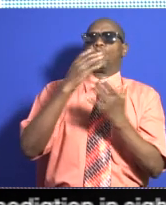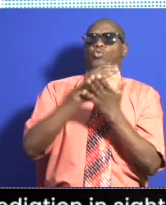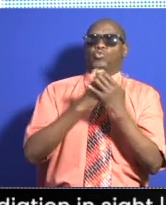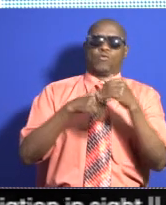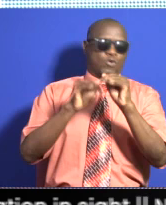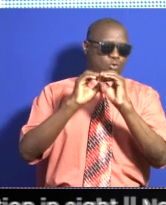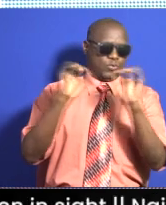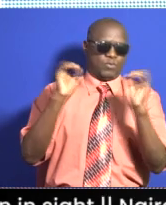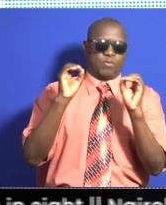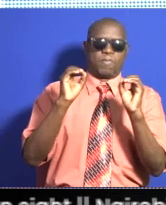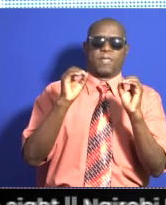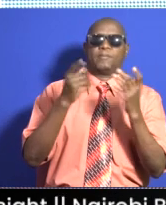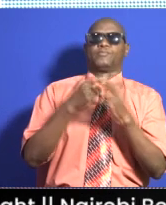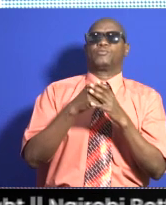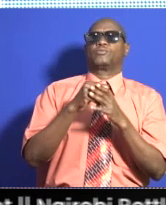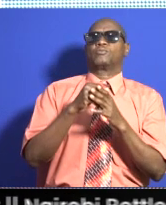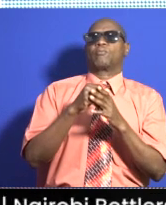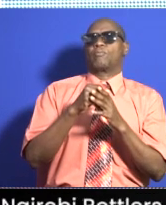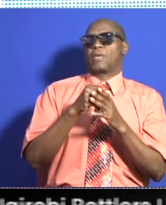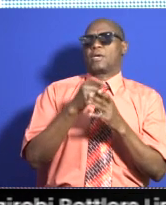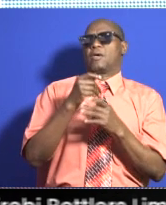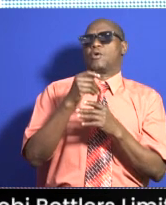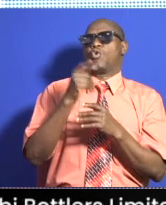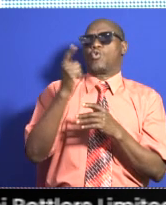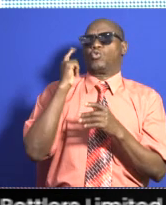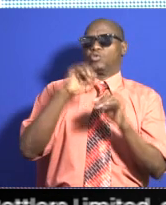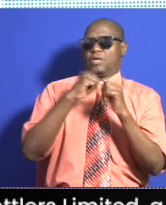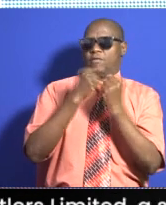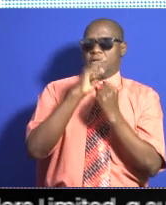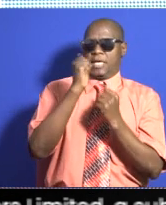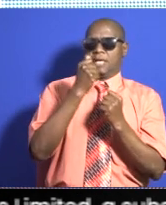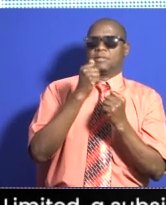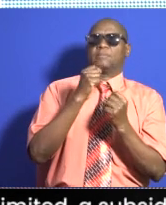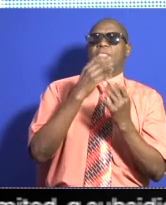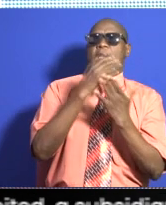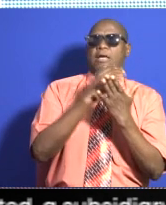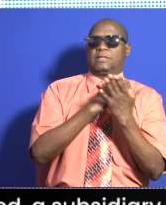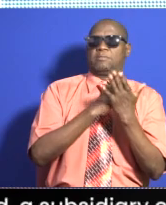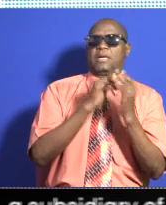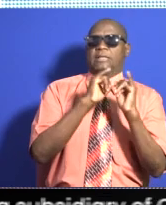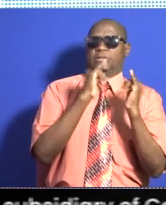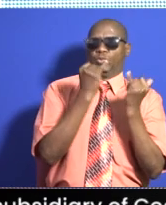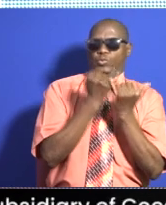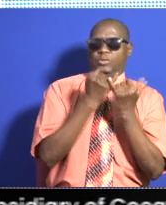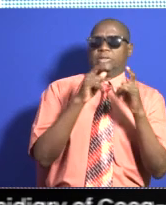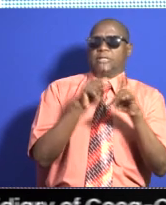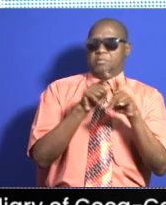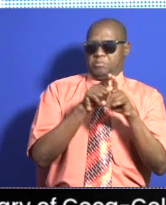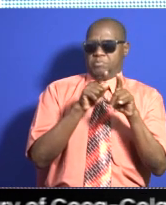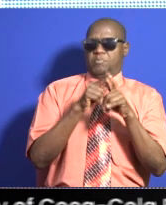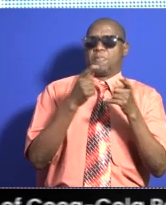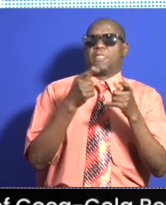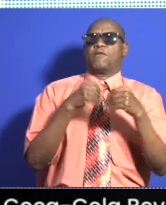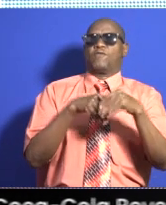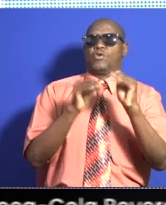ruling follows a petition by the Law Society of Kenya and Katiba Institute challenging the appointment process. The 50 CASs were sworn in on